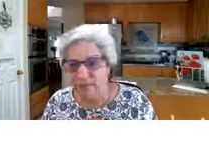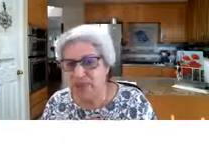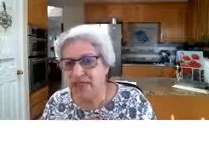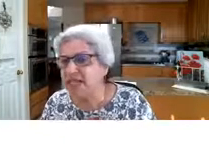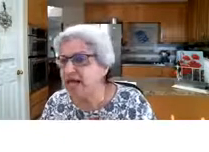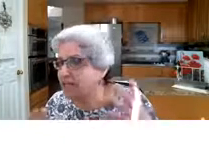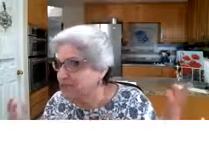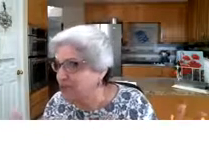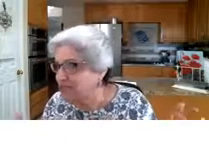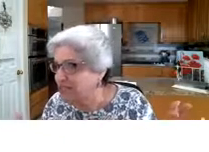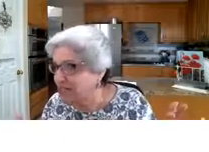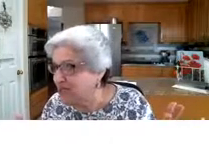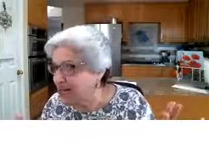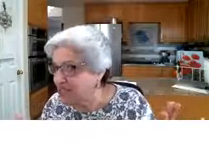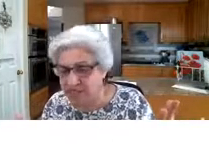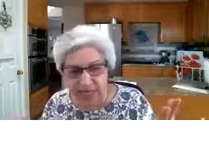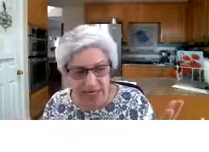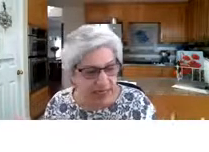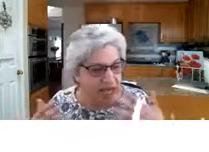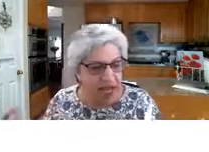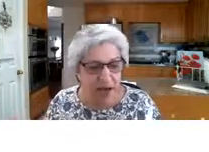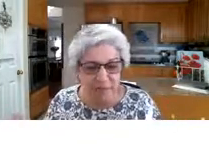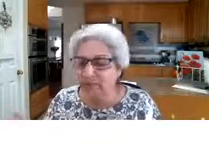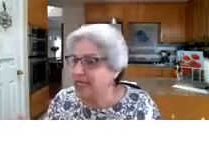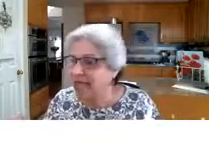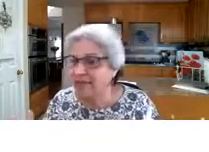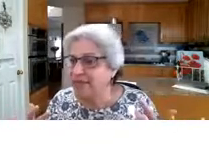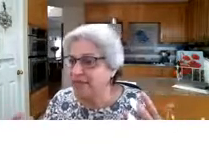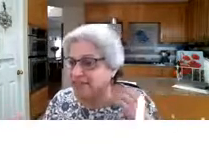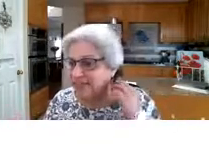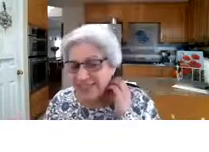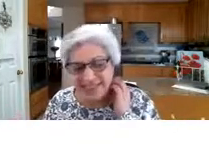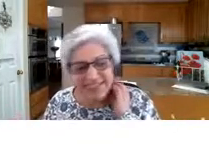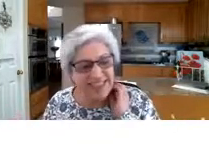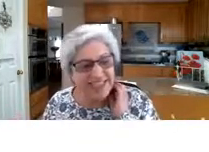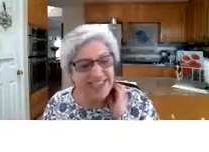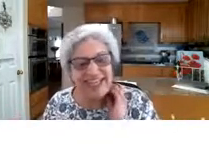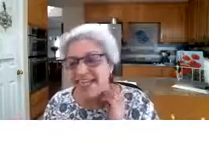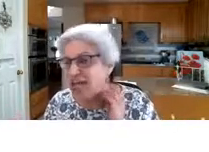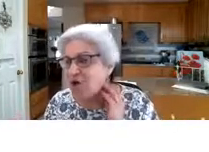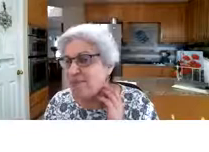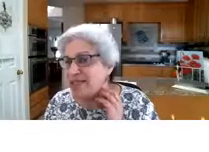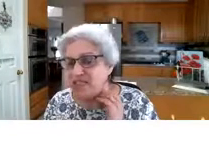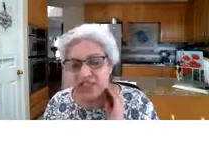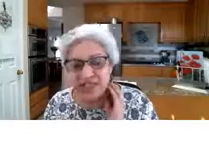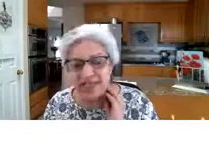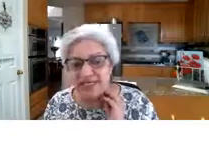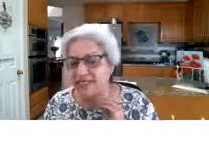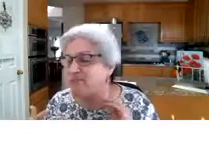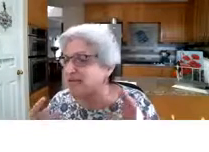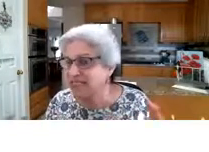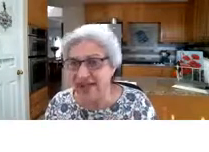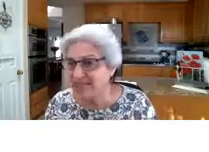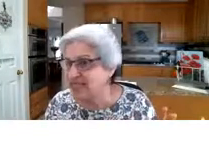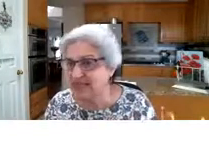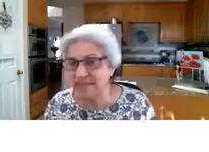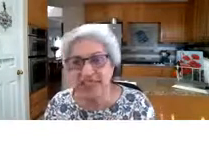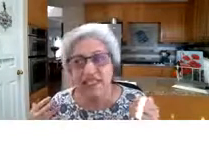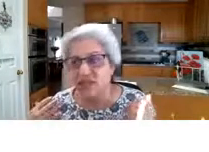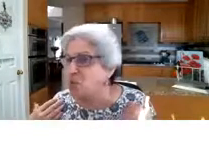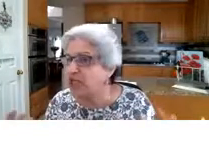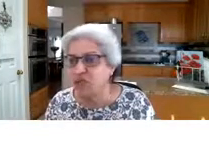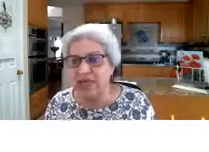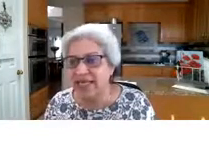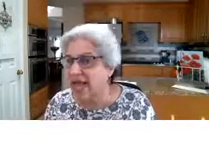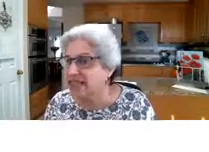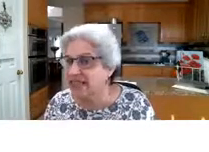I forgot I put that slide in. So that's exactly what I just said. But again, the take-home message is the best vaccine